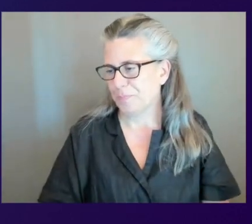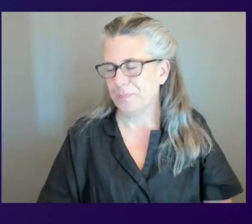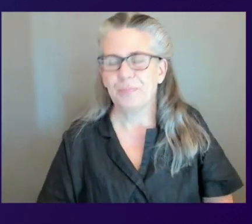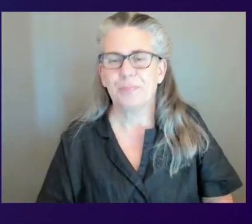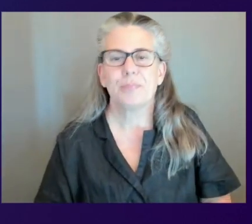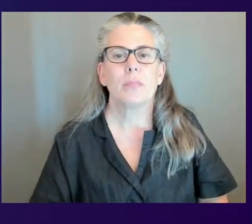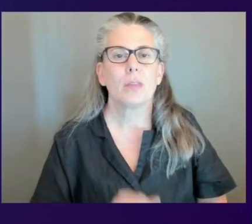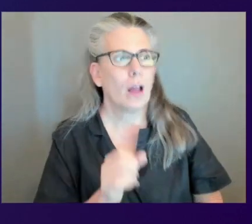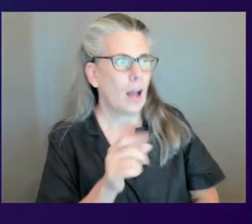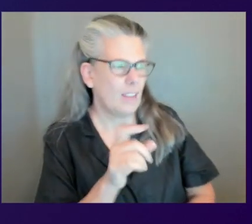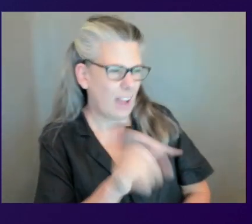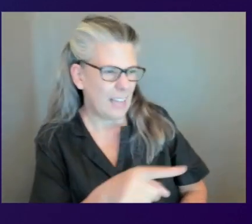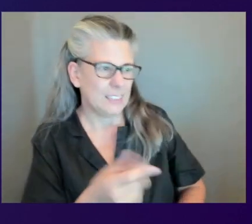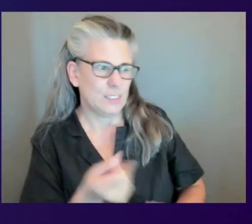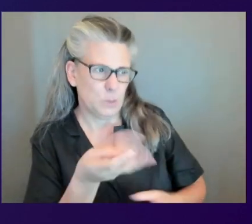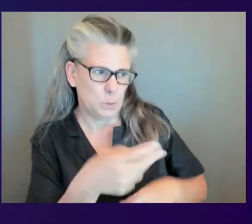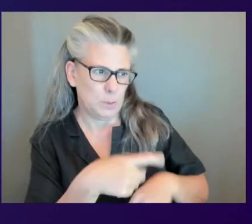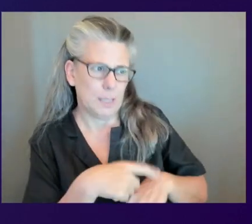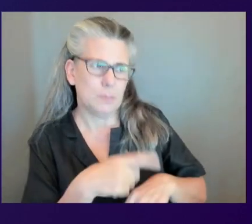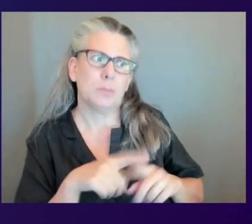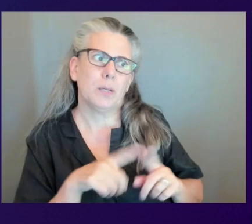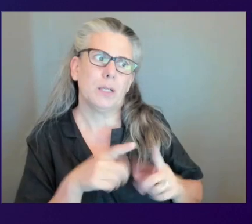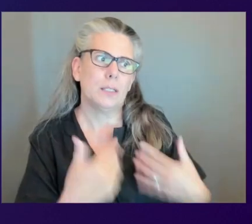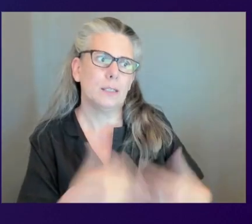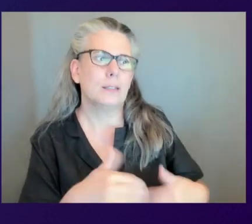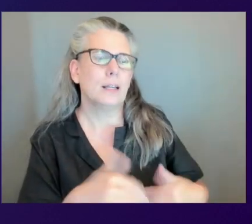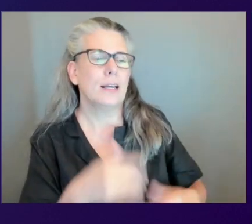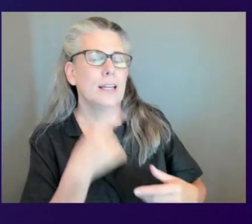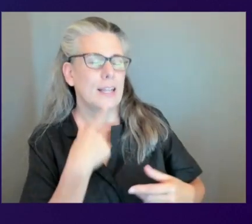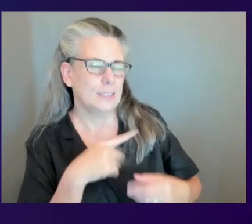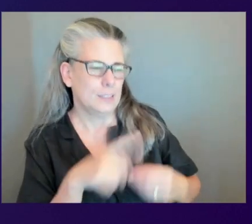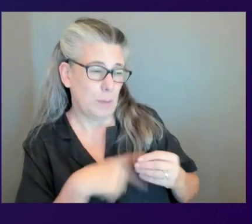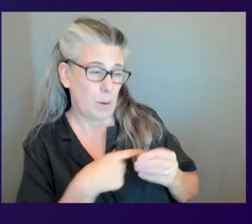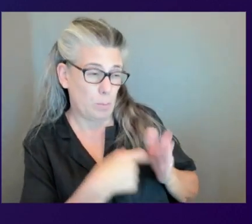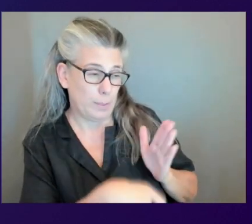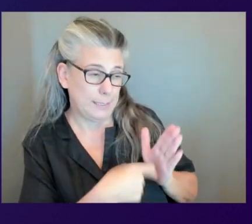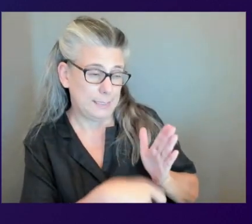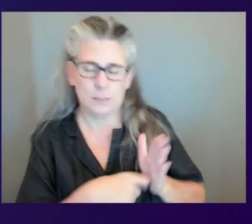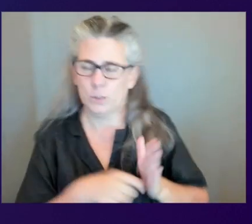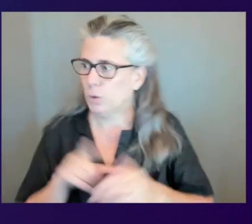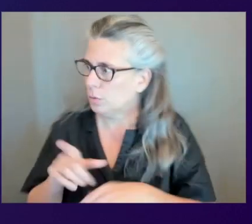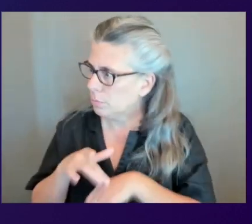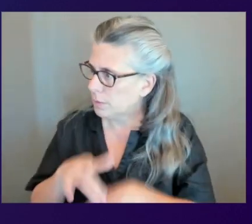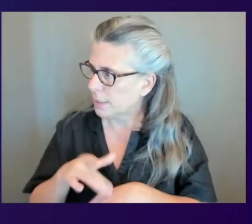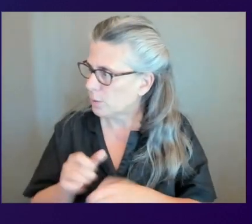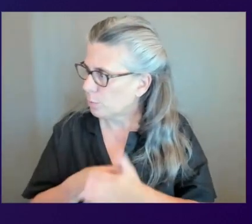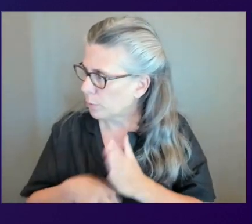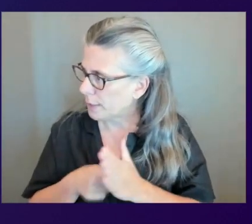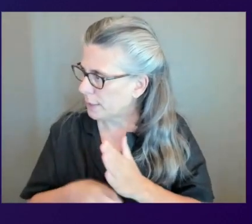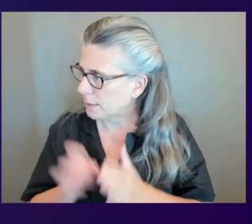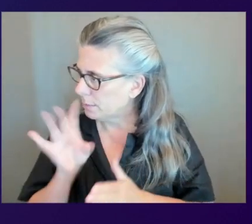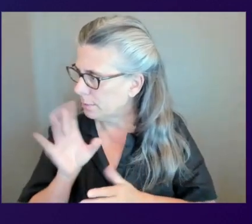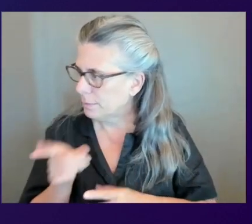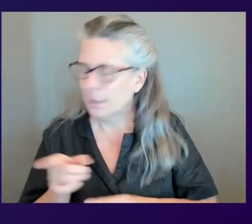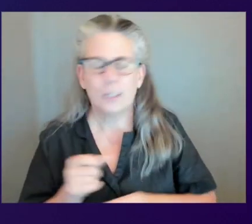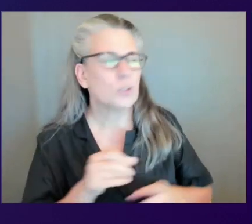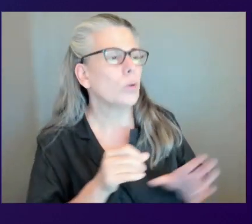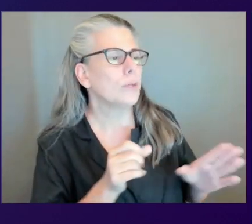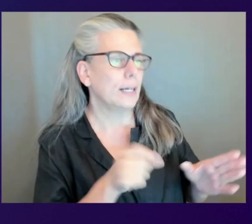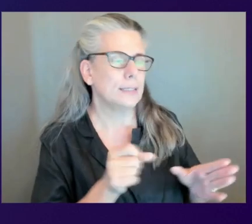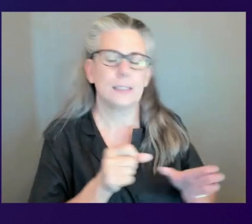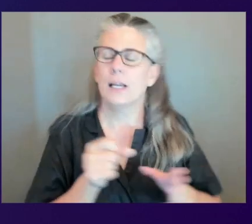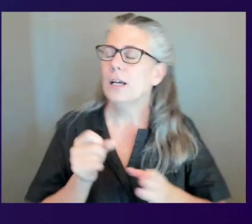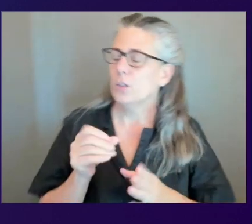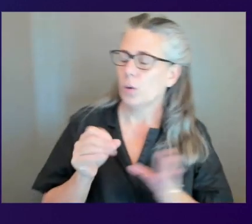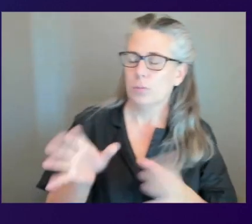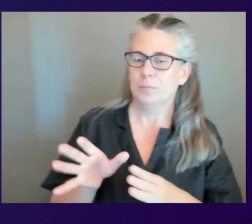today. Tell us about pricing. Yeah, you for were all Workspaces about Web. the pricing today, aren't you? And so Workspaces web pricing, I've got a slide